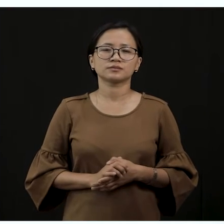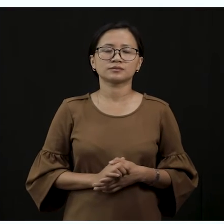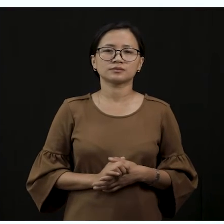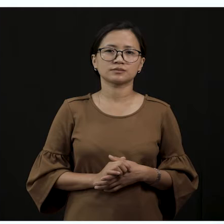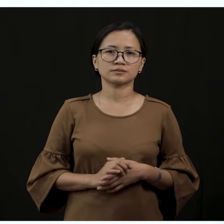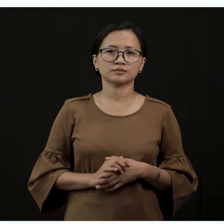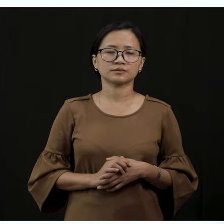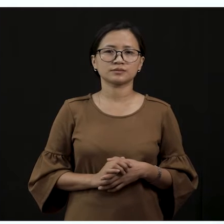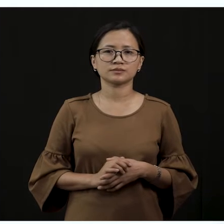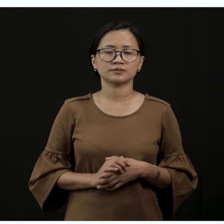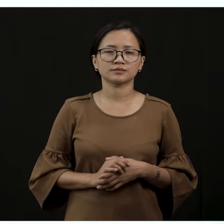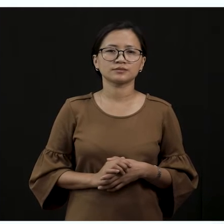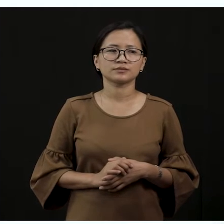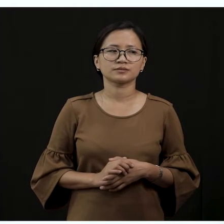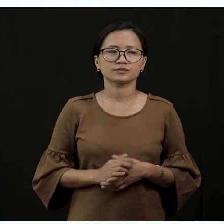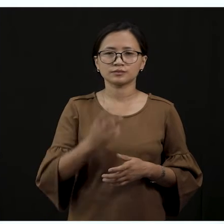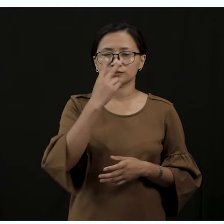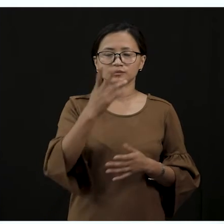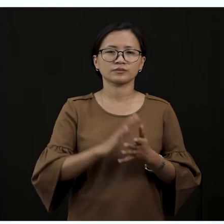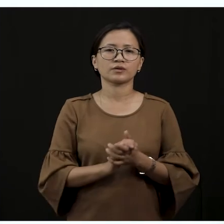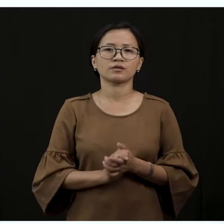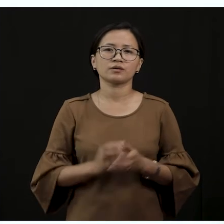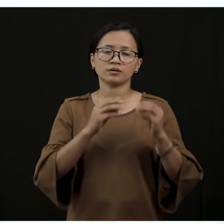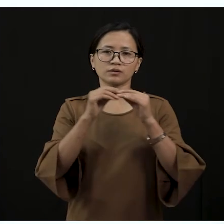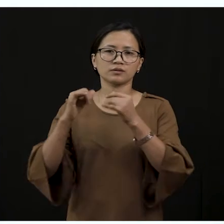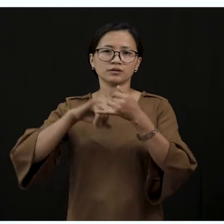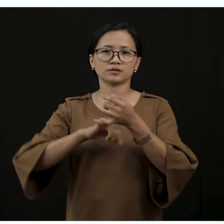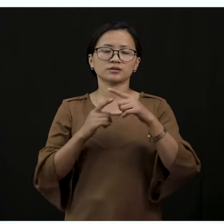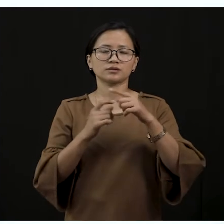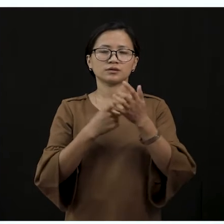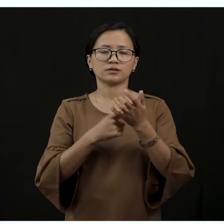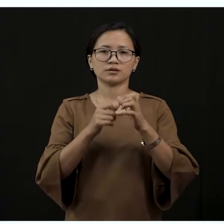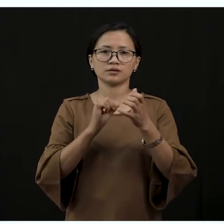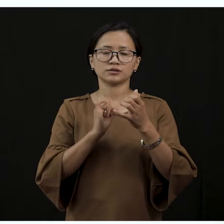is a straight line. Then look the spelling.